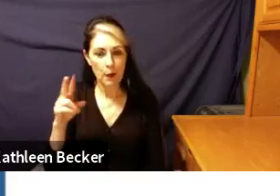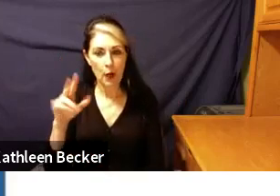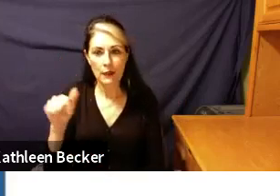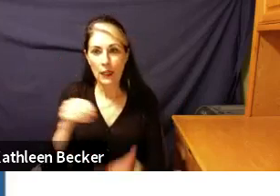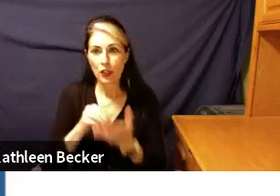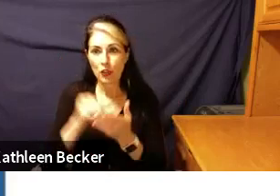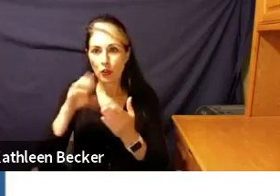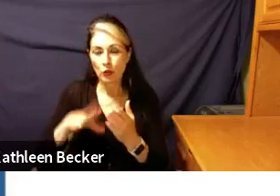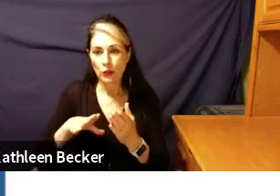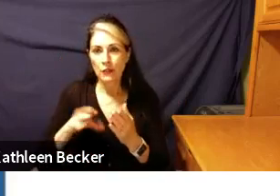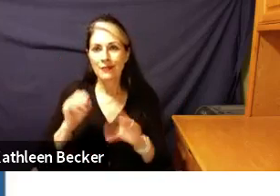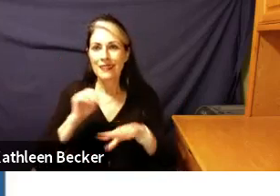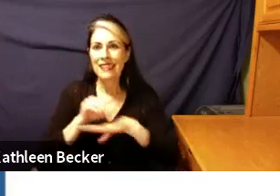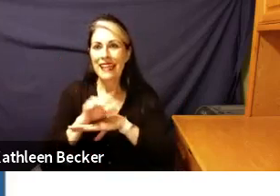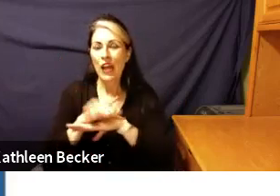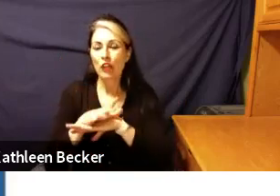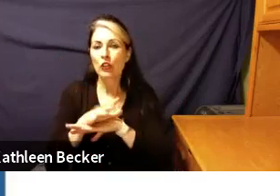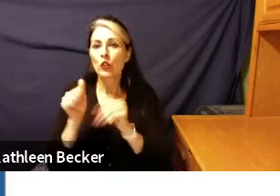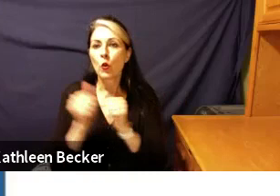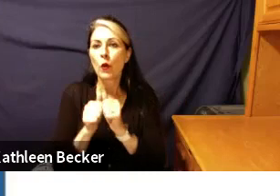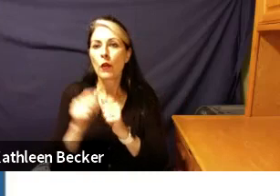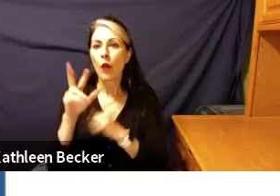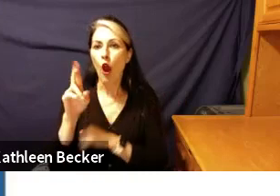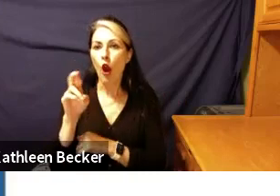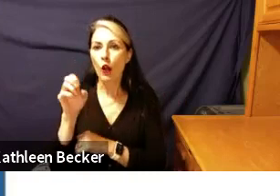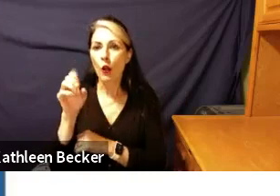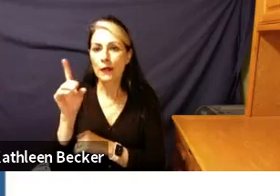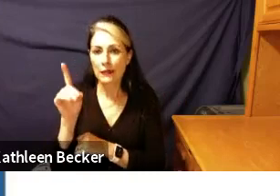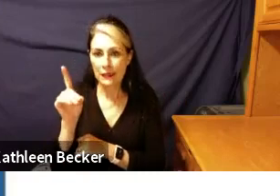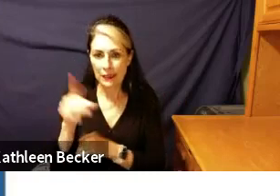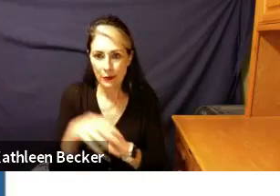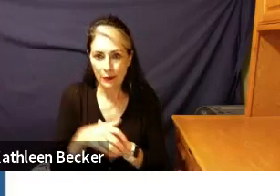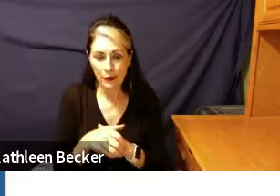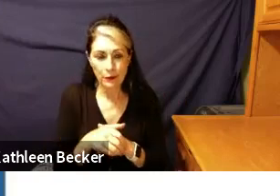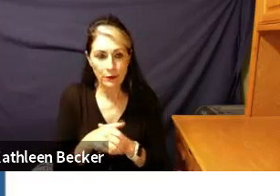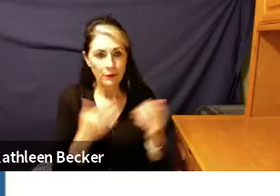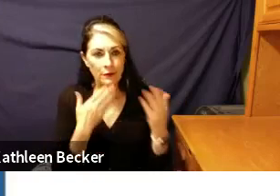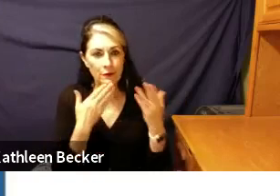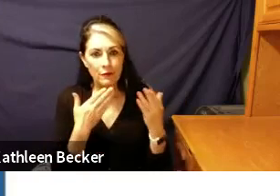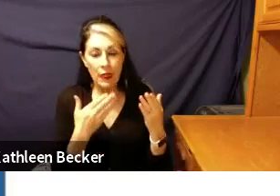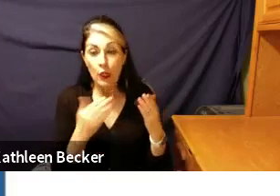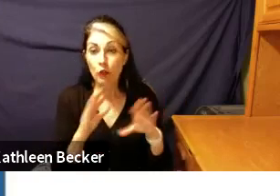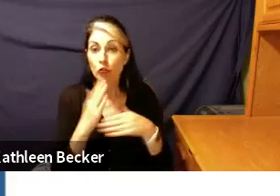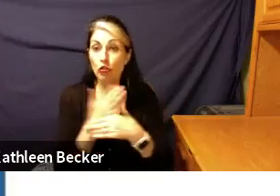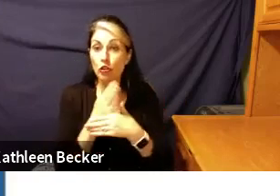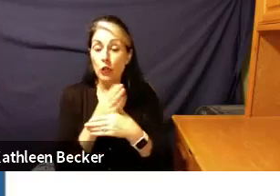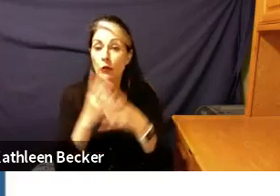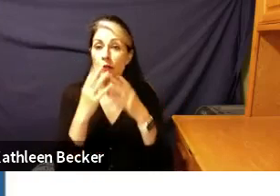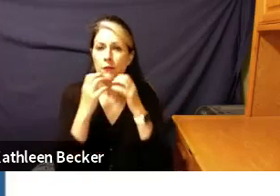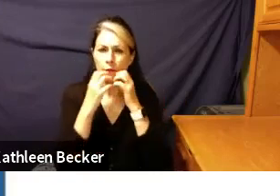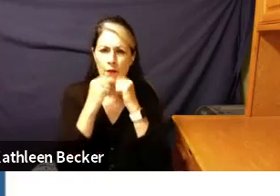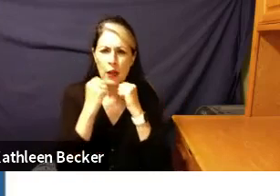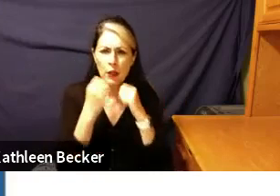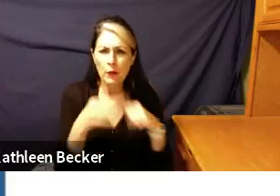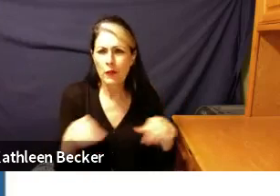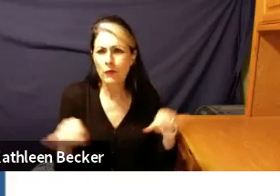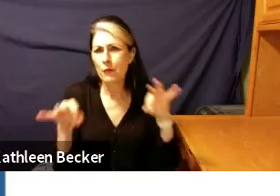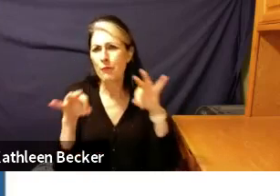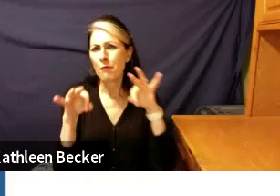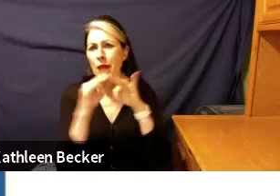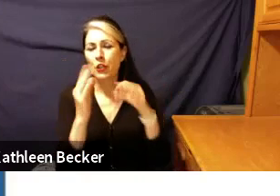with Riverside Unified School District. Great. And Ashley is going to be sharing some valuable information with